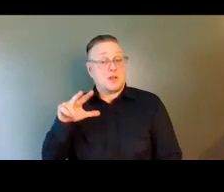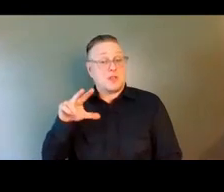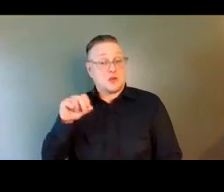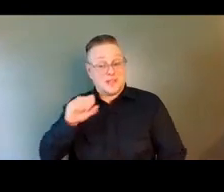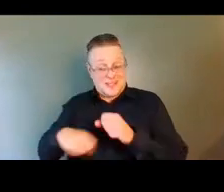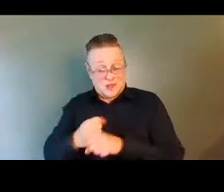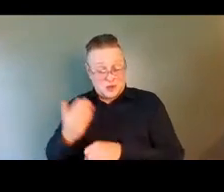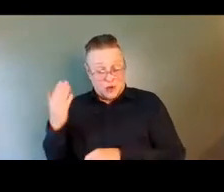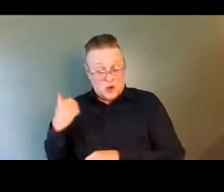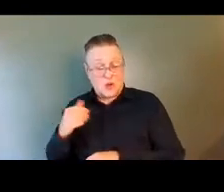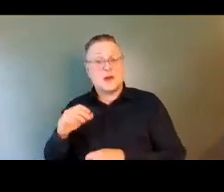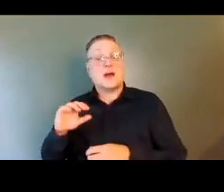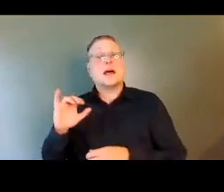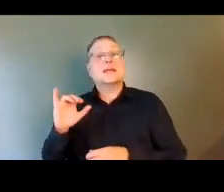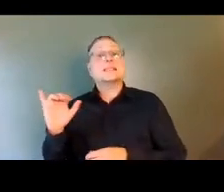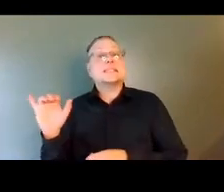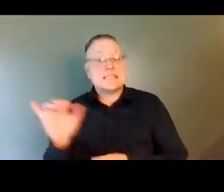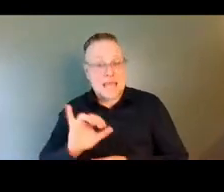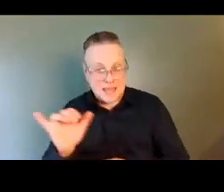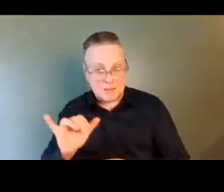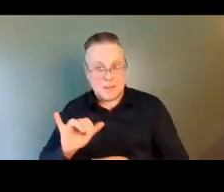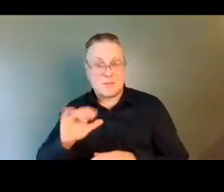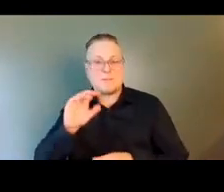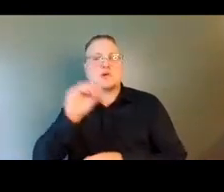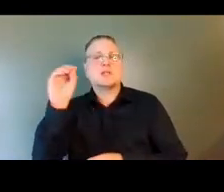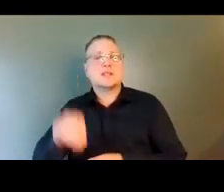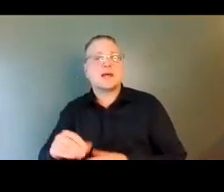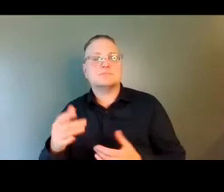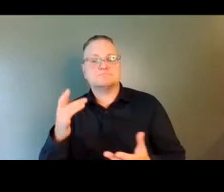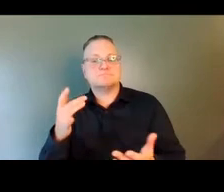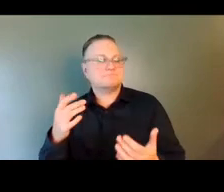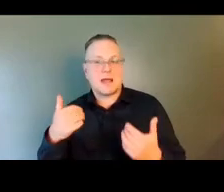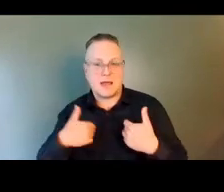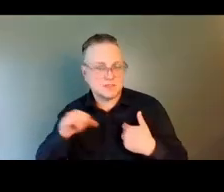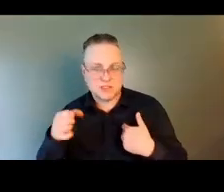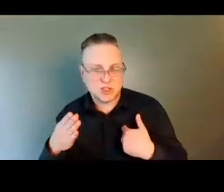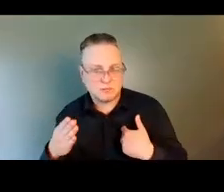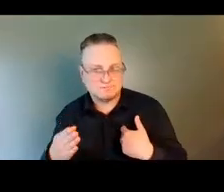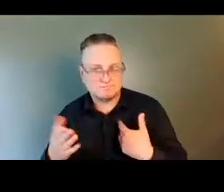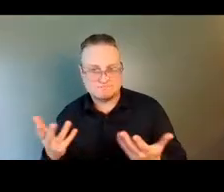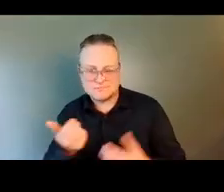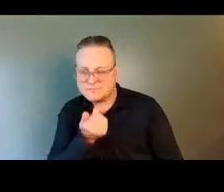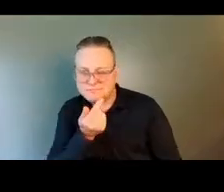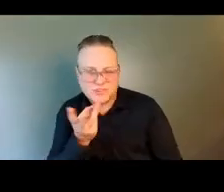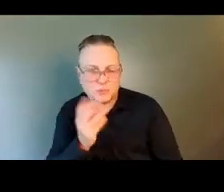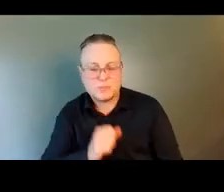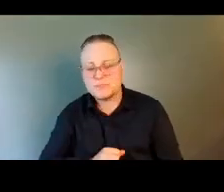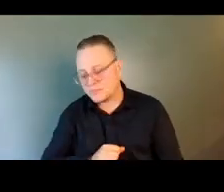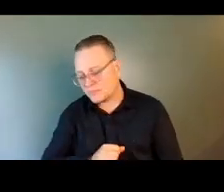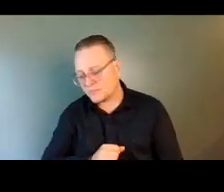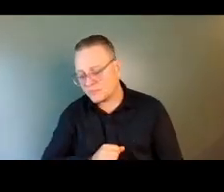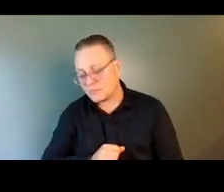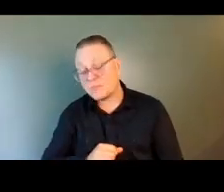as poverty rate among people without disabilities. The findings also indicate